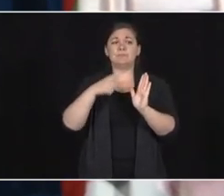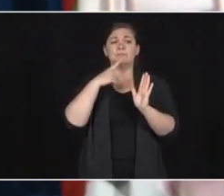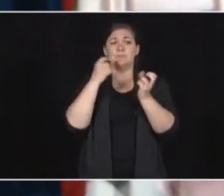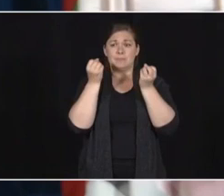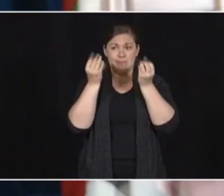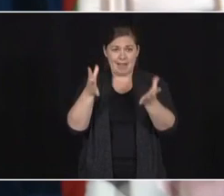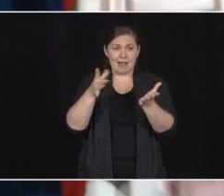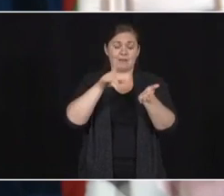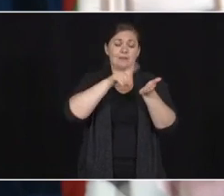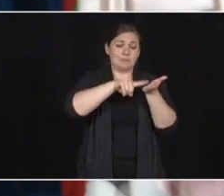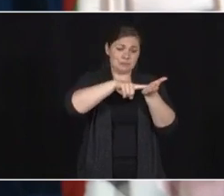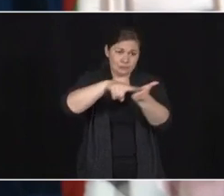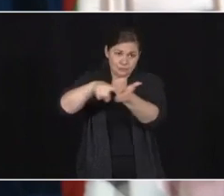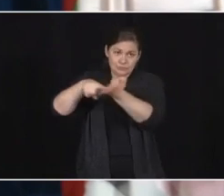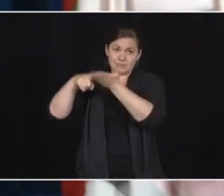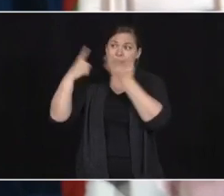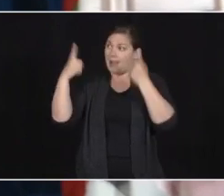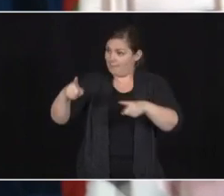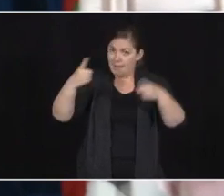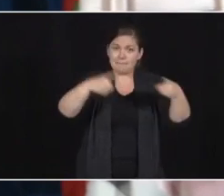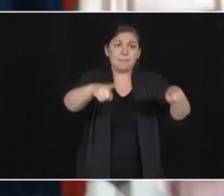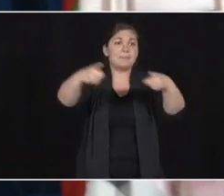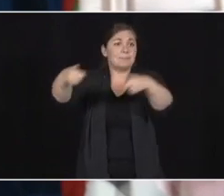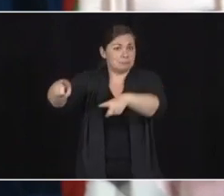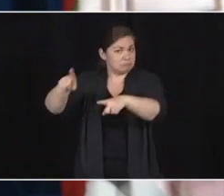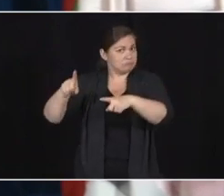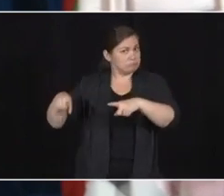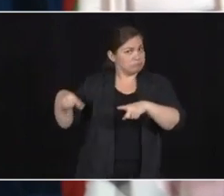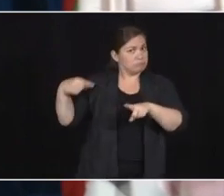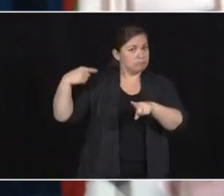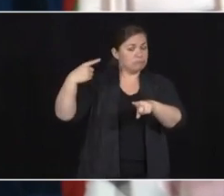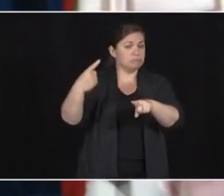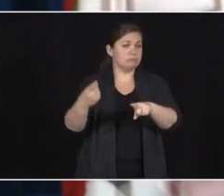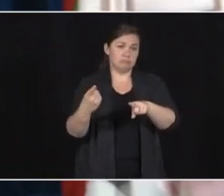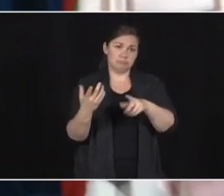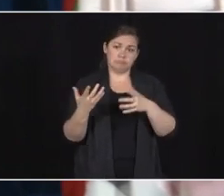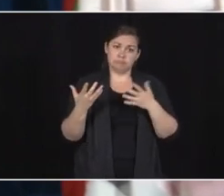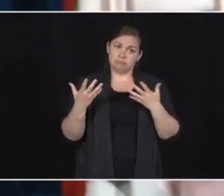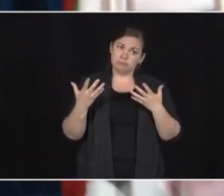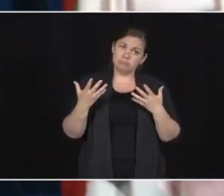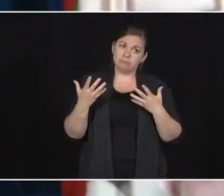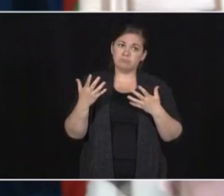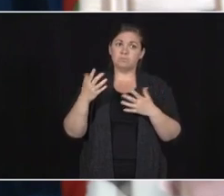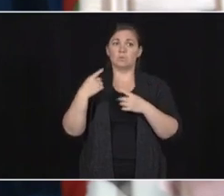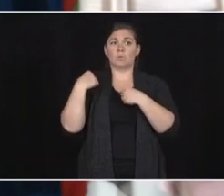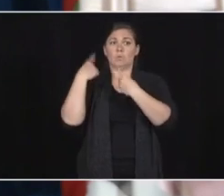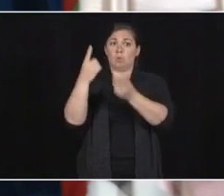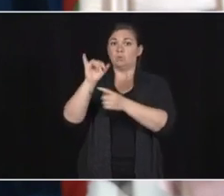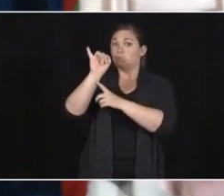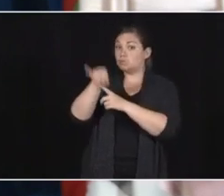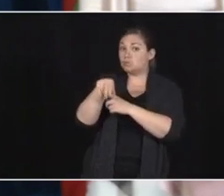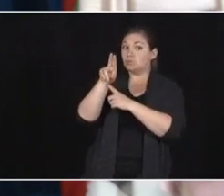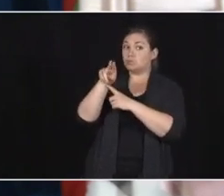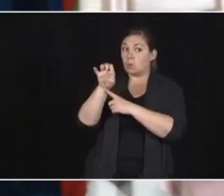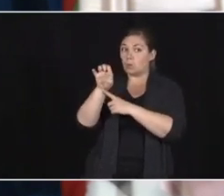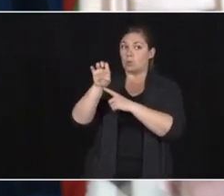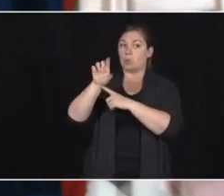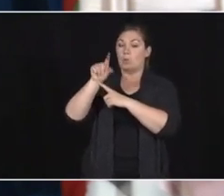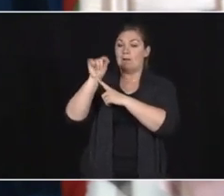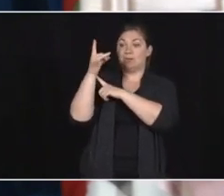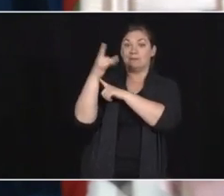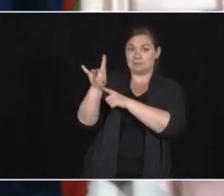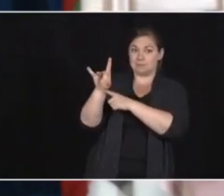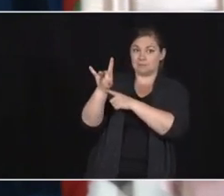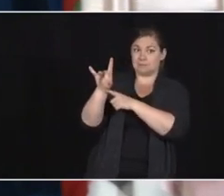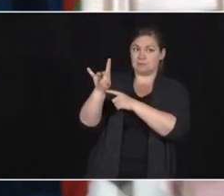done in these homes over the course of the since June of 2018. Thousands, almost